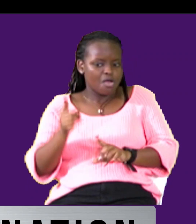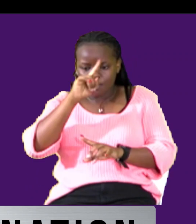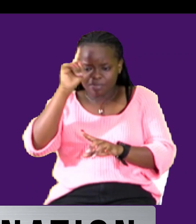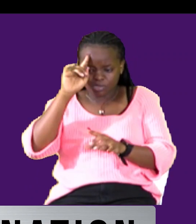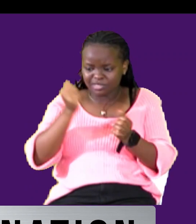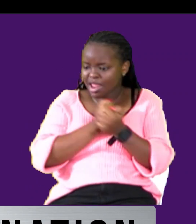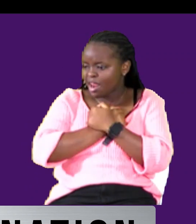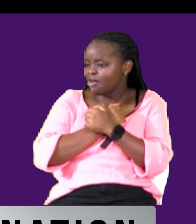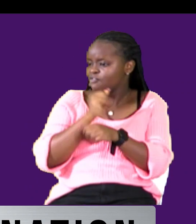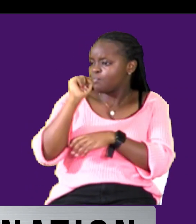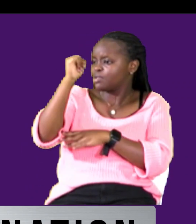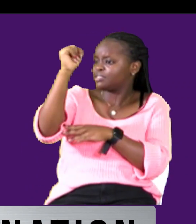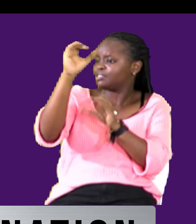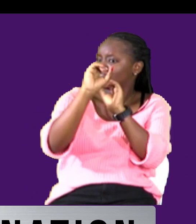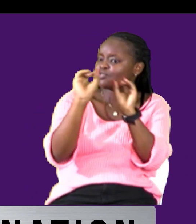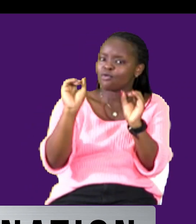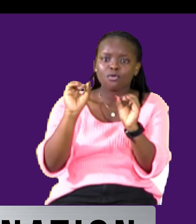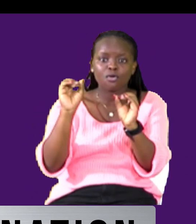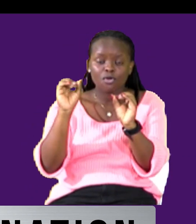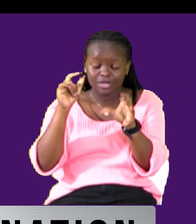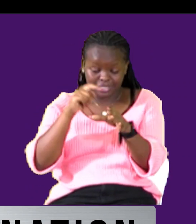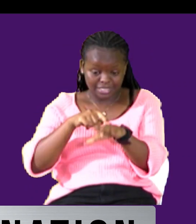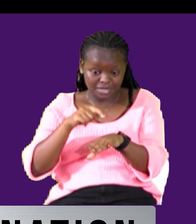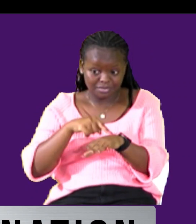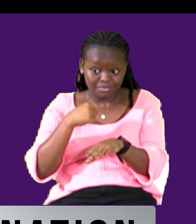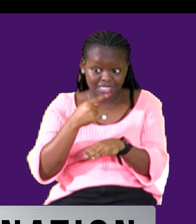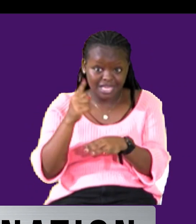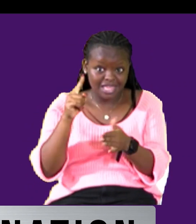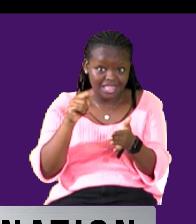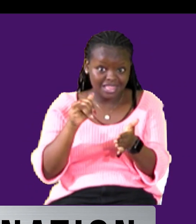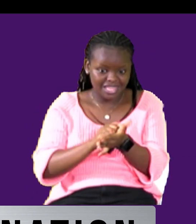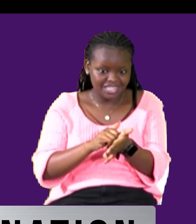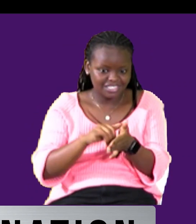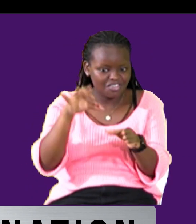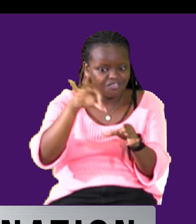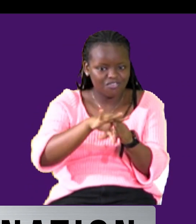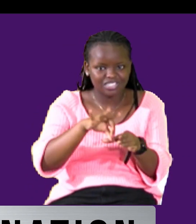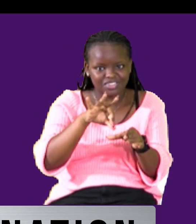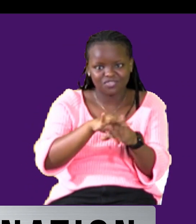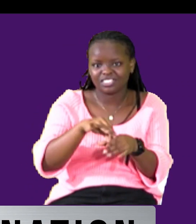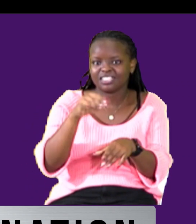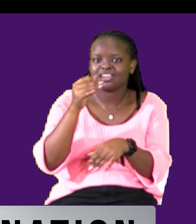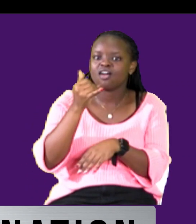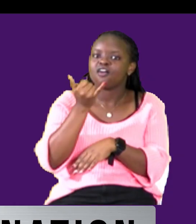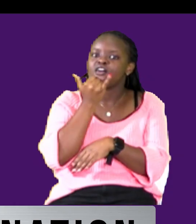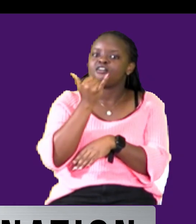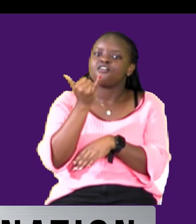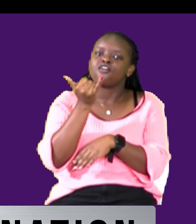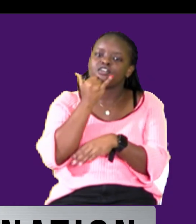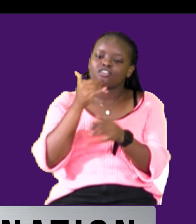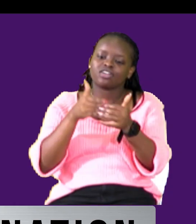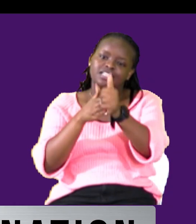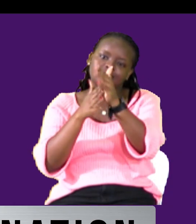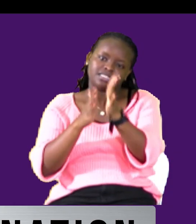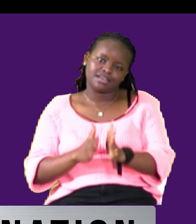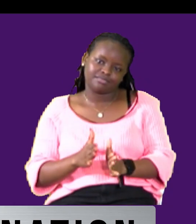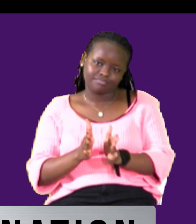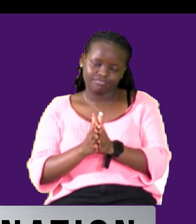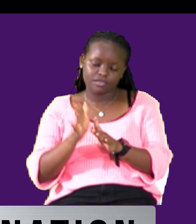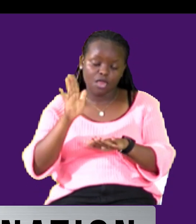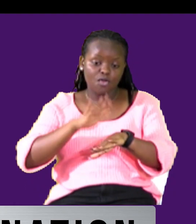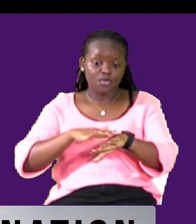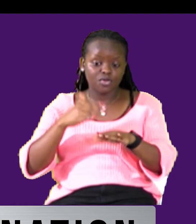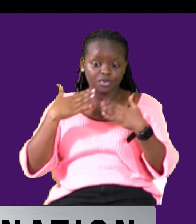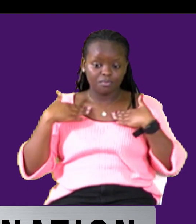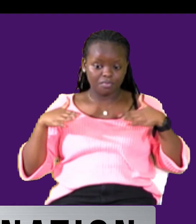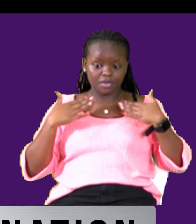siasa. Wakati umeshasema tu hivyo, you've already voted the wrong leader. Yeah, true. So good people who